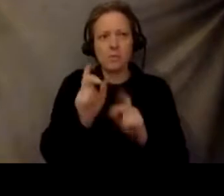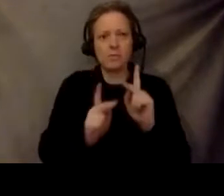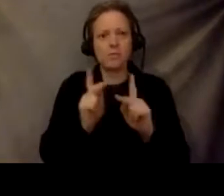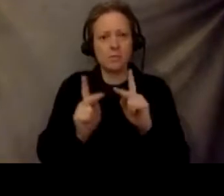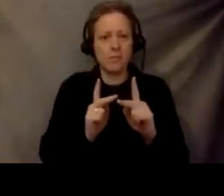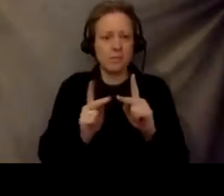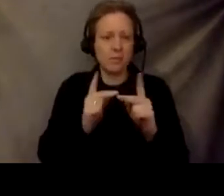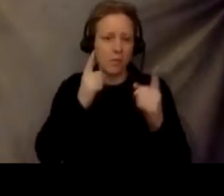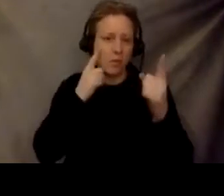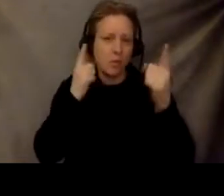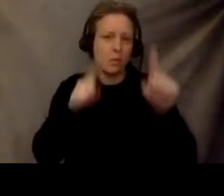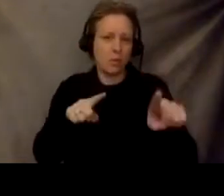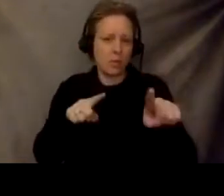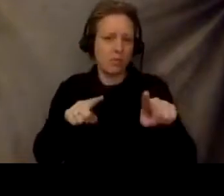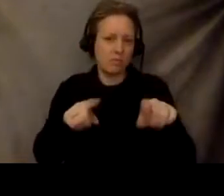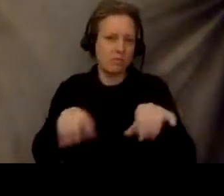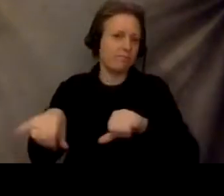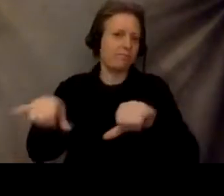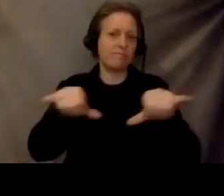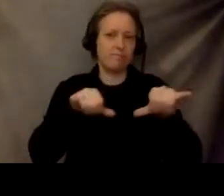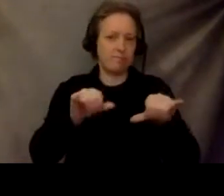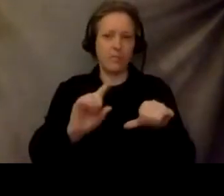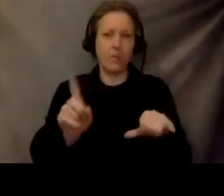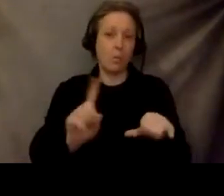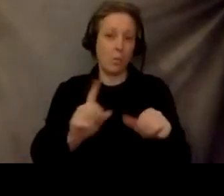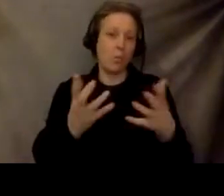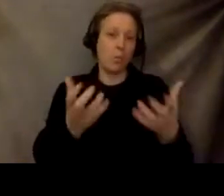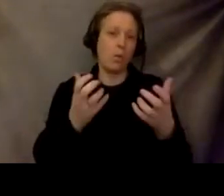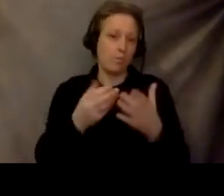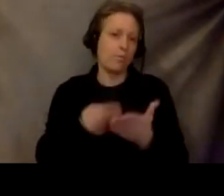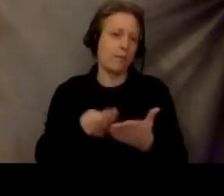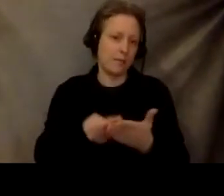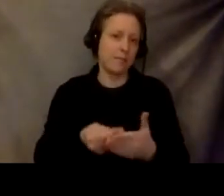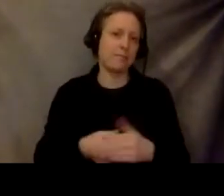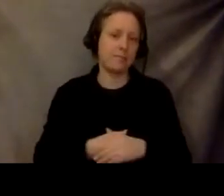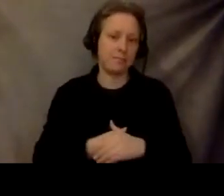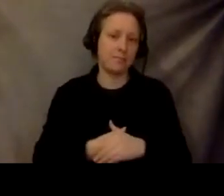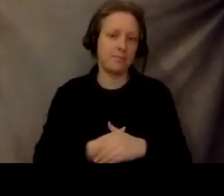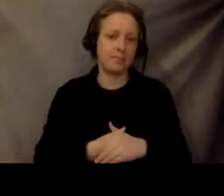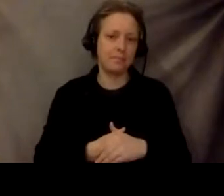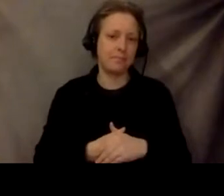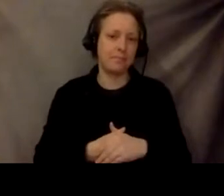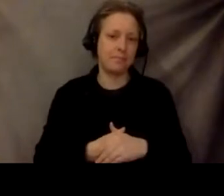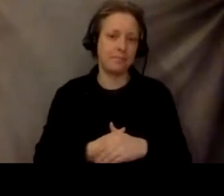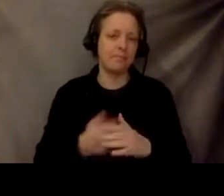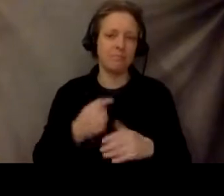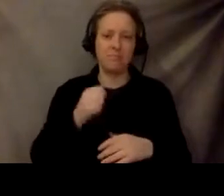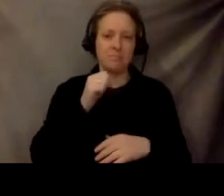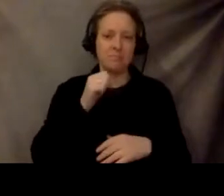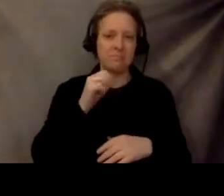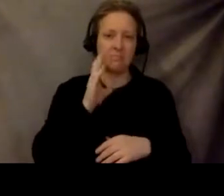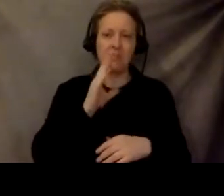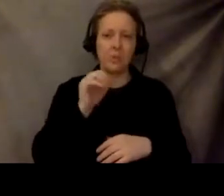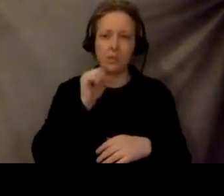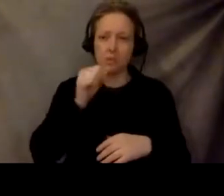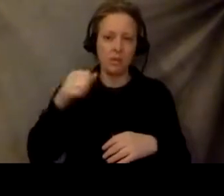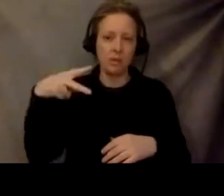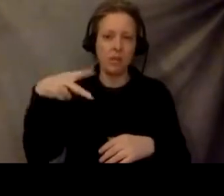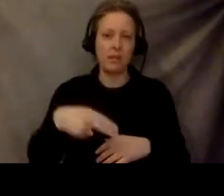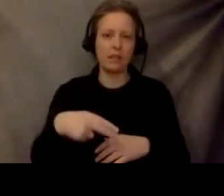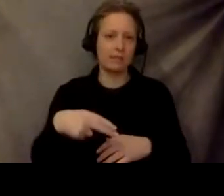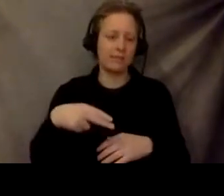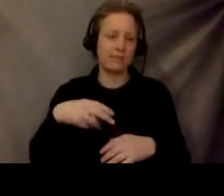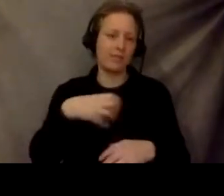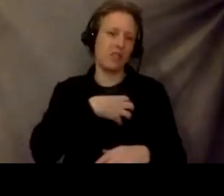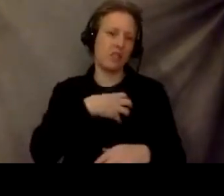money. And so there's not going to be any cutback on the sheriff's department that I know of. Well, I